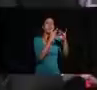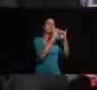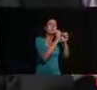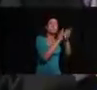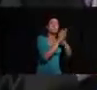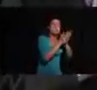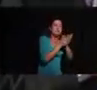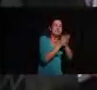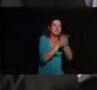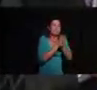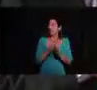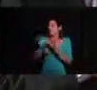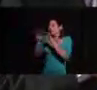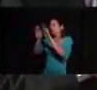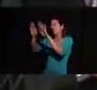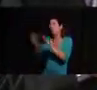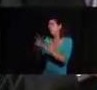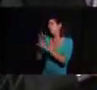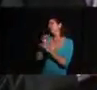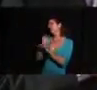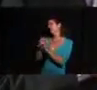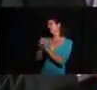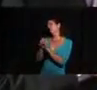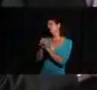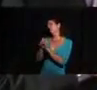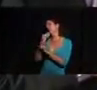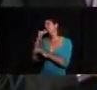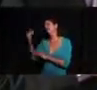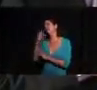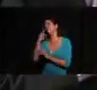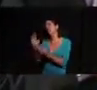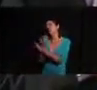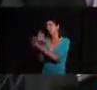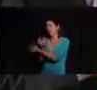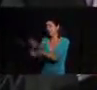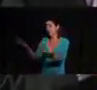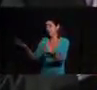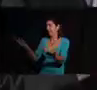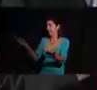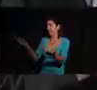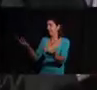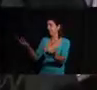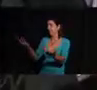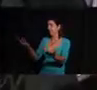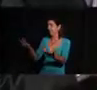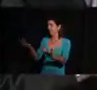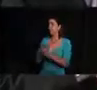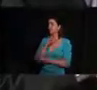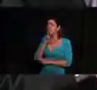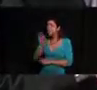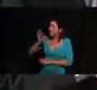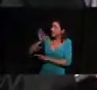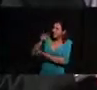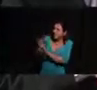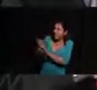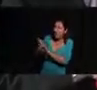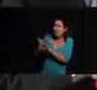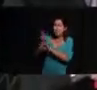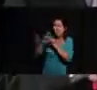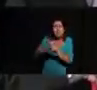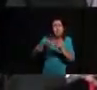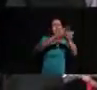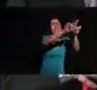That's such wonderful words of wisdom. Thanks so much for sharing all of that with us, Doug. It's so incredible, the kind of people that are making a change